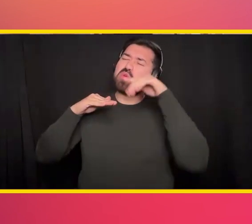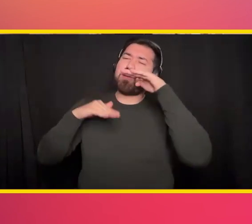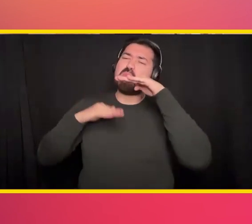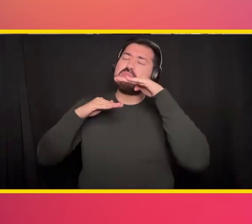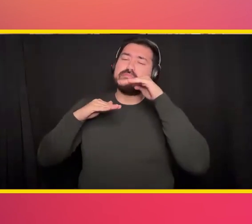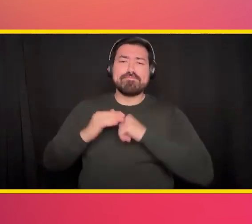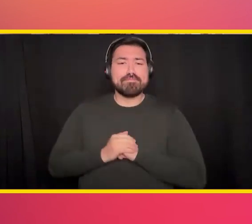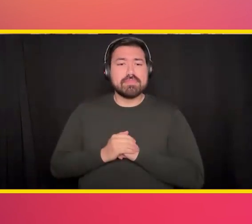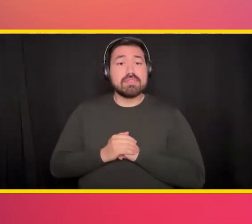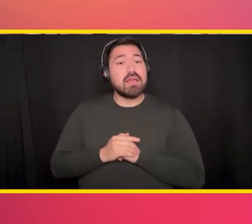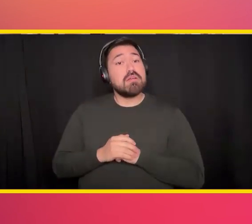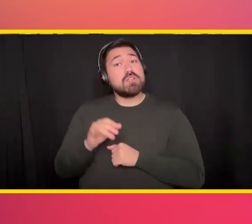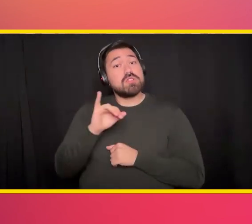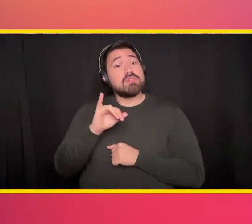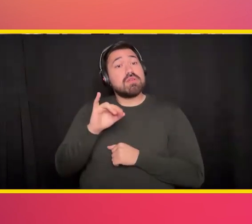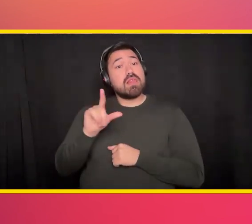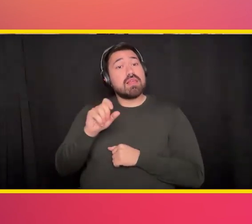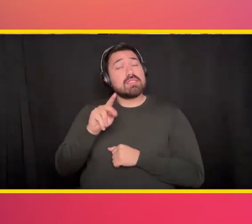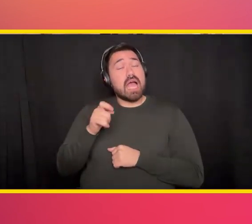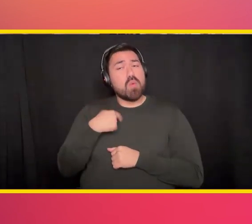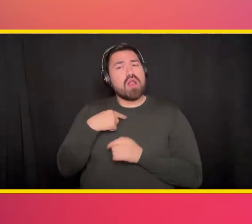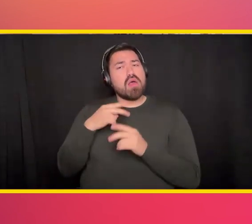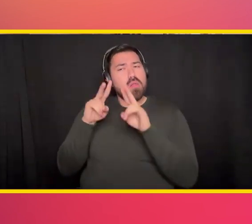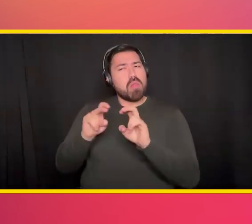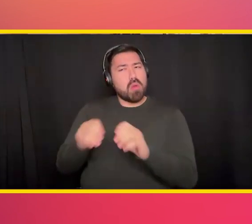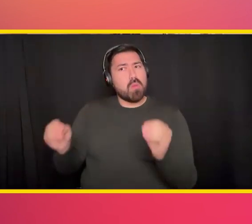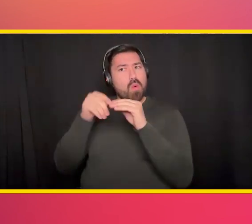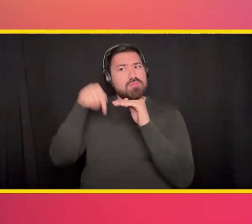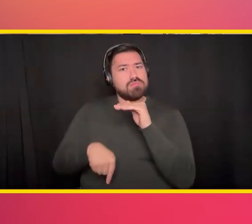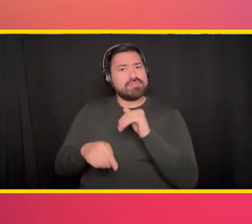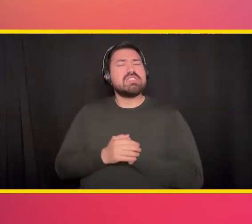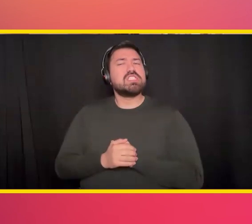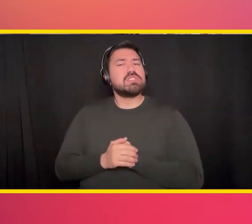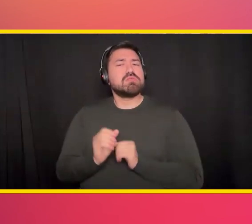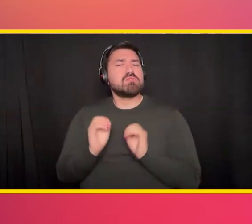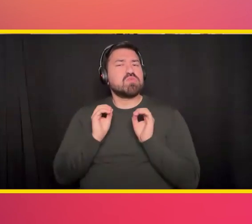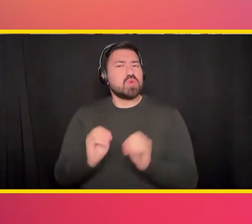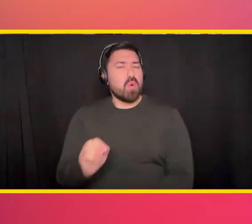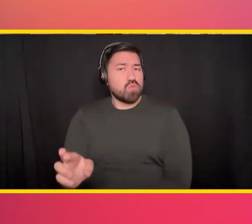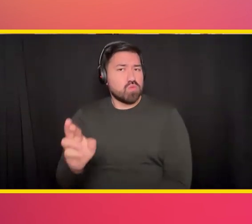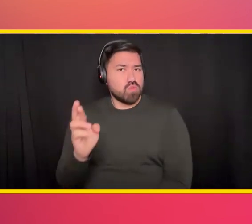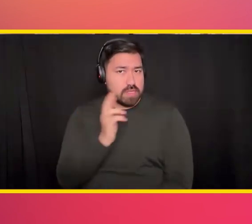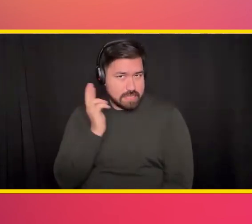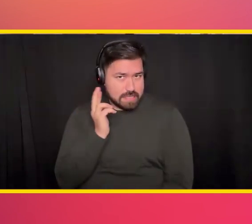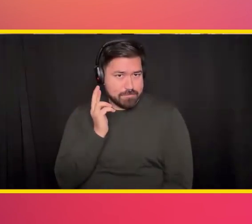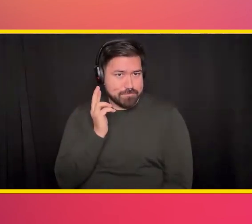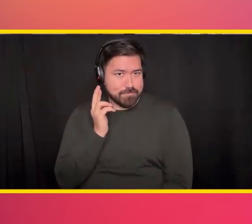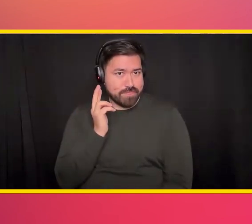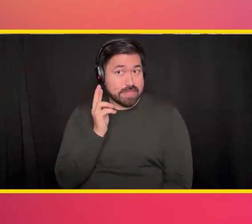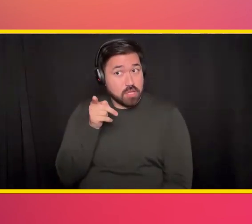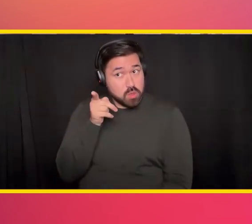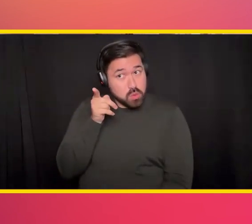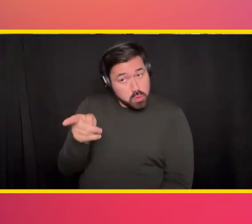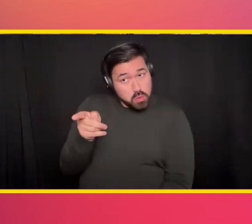Yeah, I want to dig in on that, John. There's no reason of what I know of you that you would